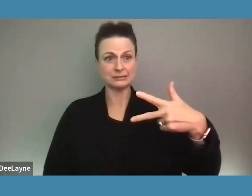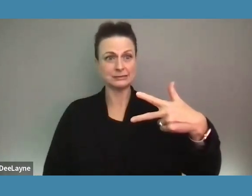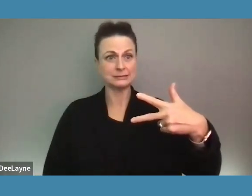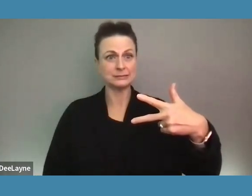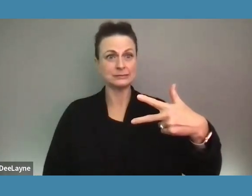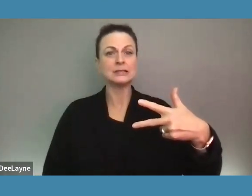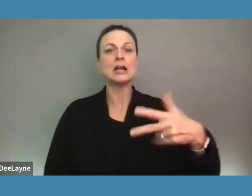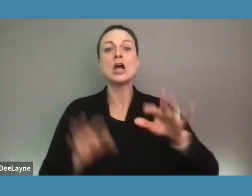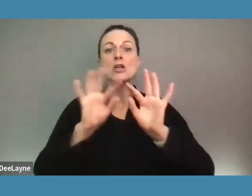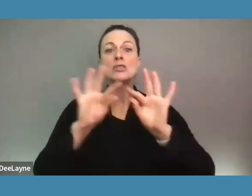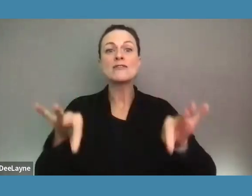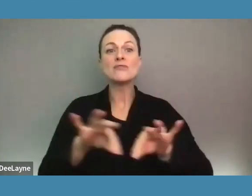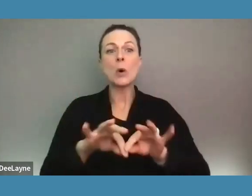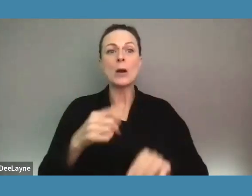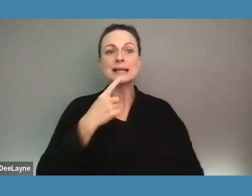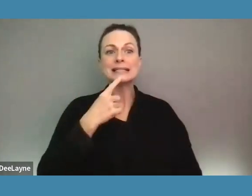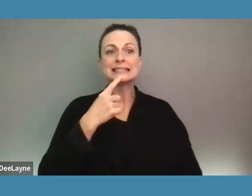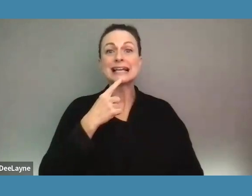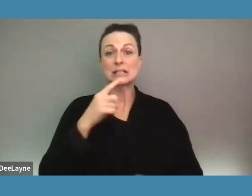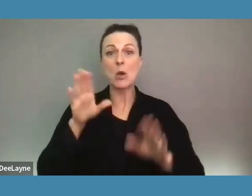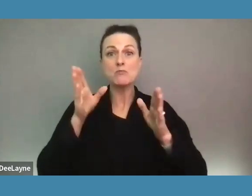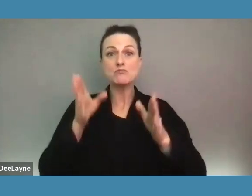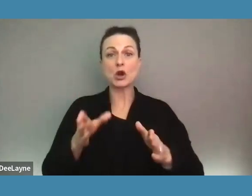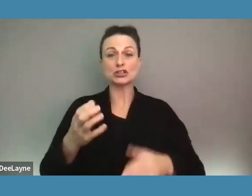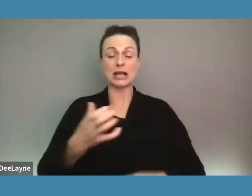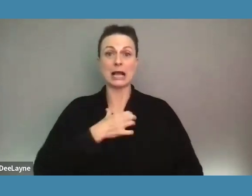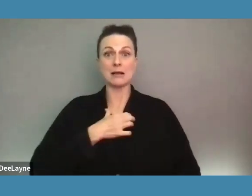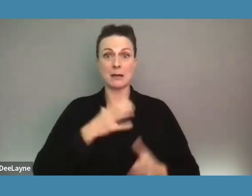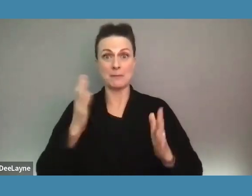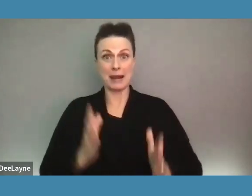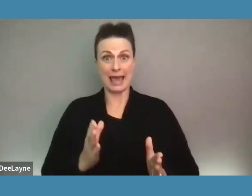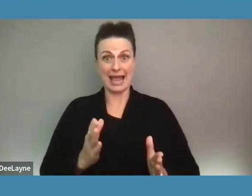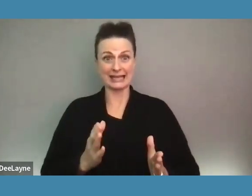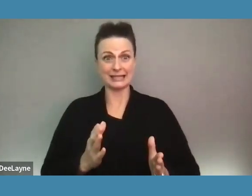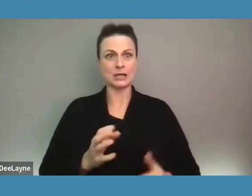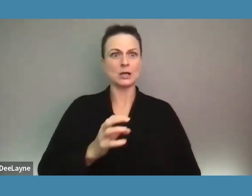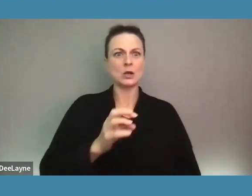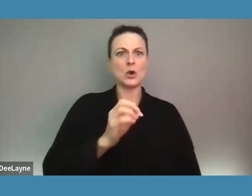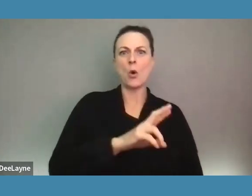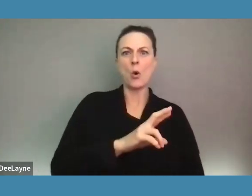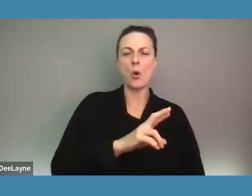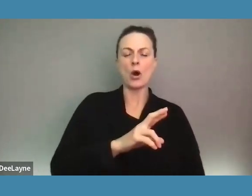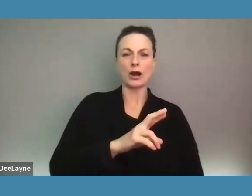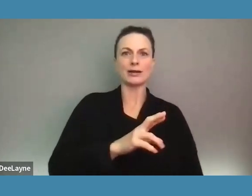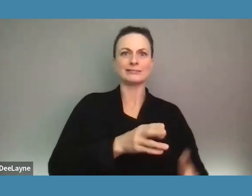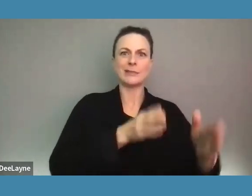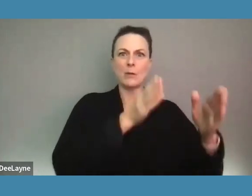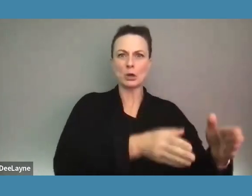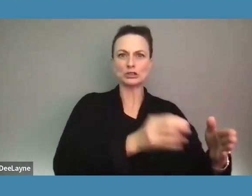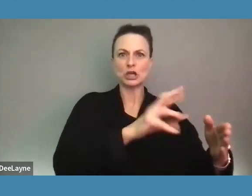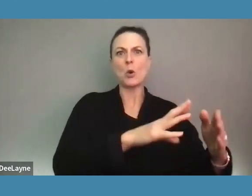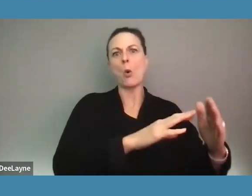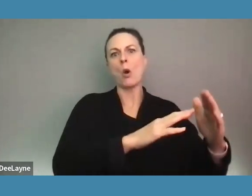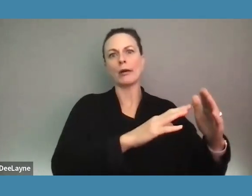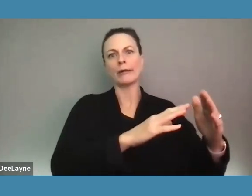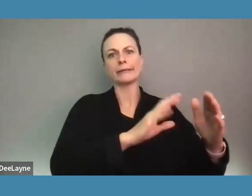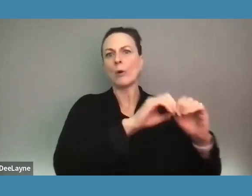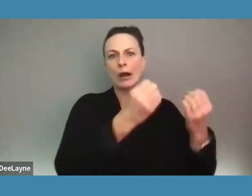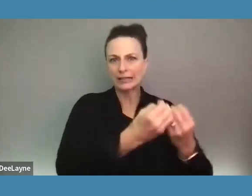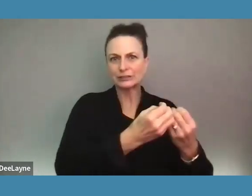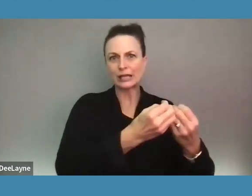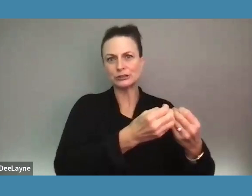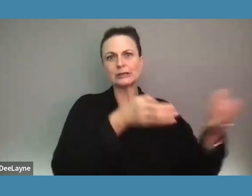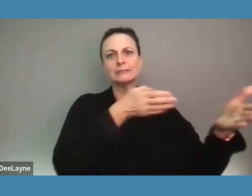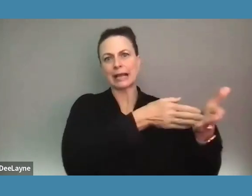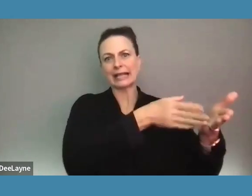On the form, it says person bringing the complaint and person or entity against whom the claim has been brought.